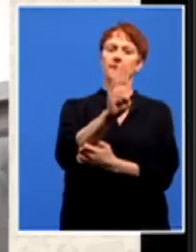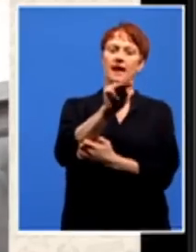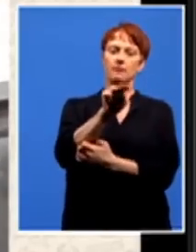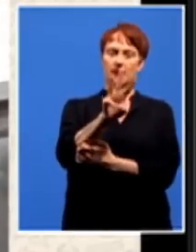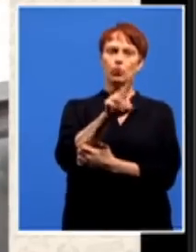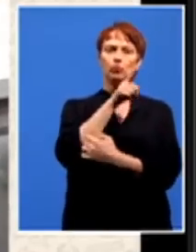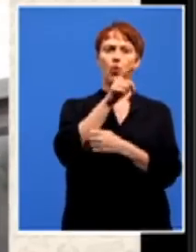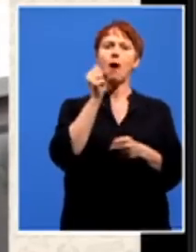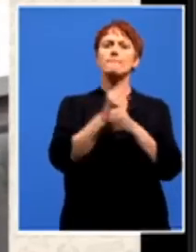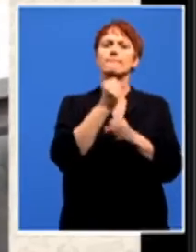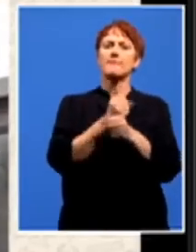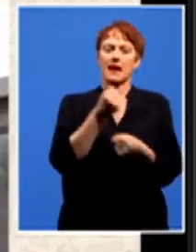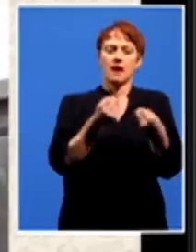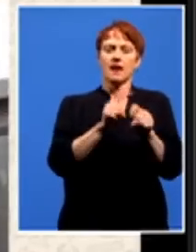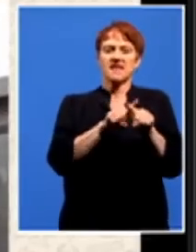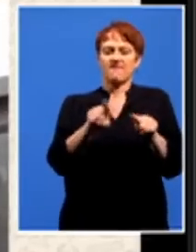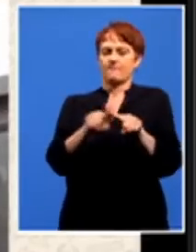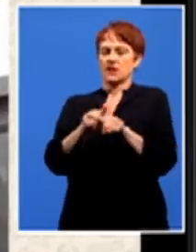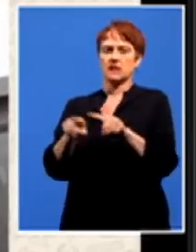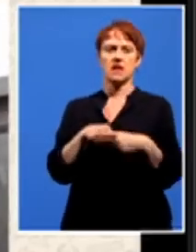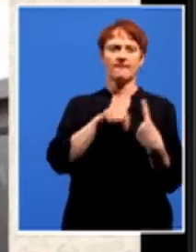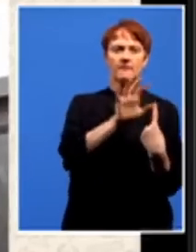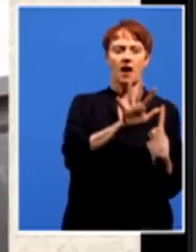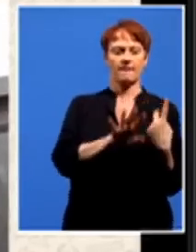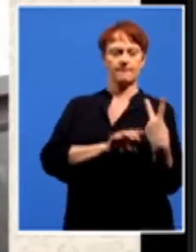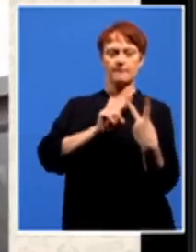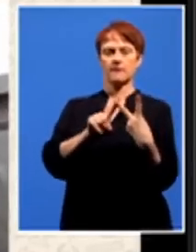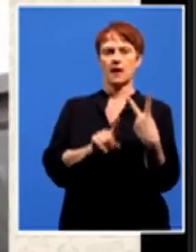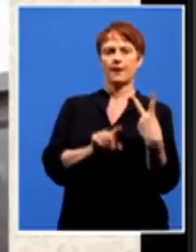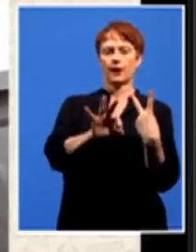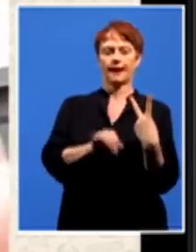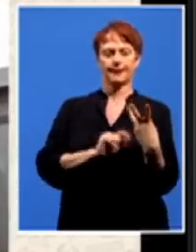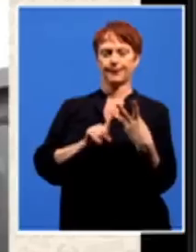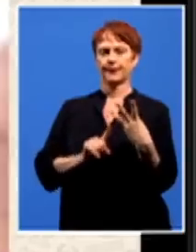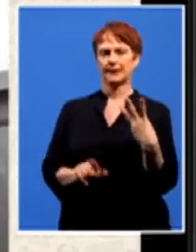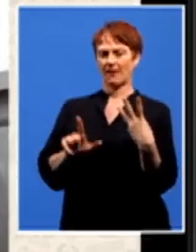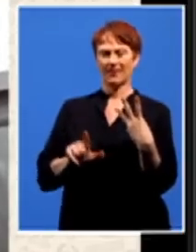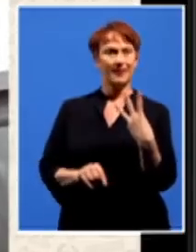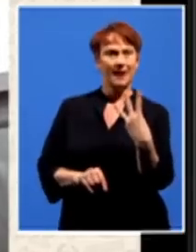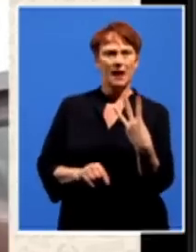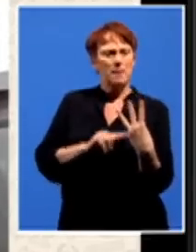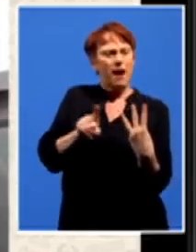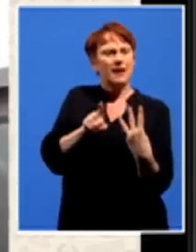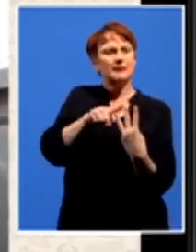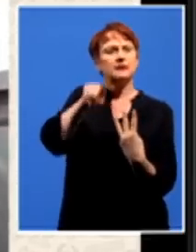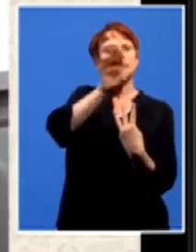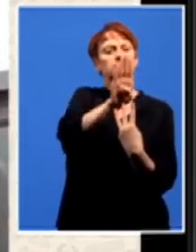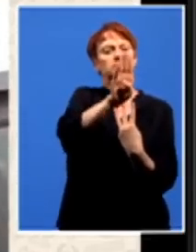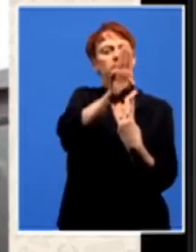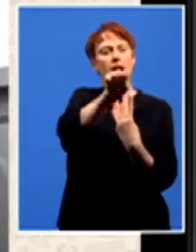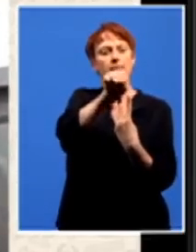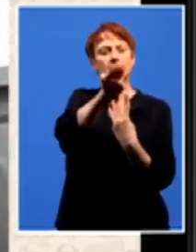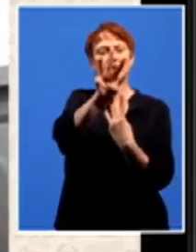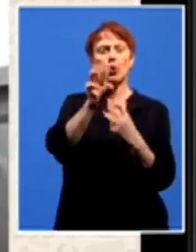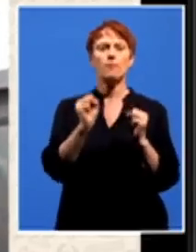still a BMW. You know what I mean? So you've diversified, call it the mark or the make, but it's still the same